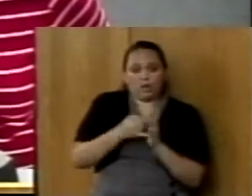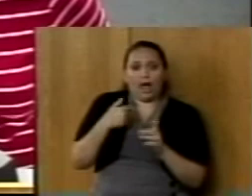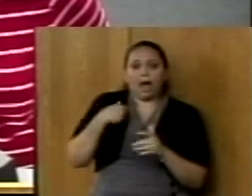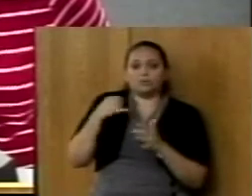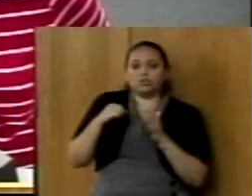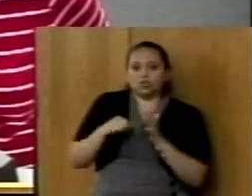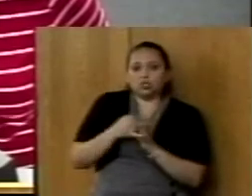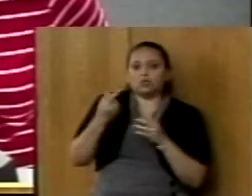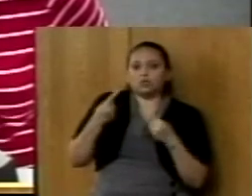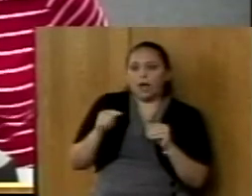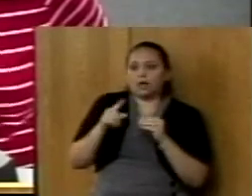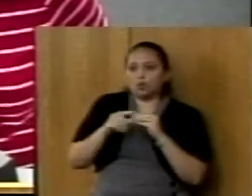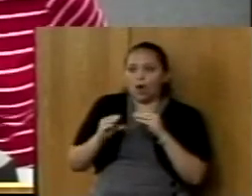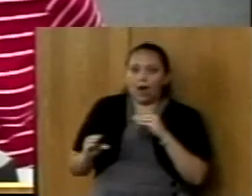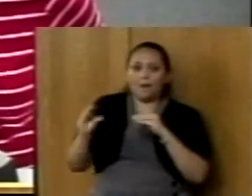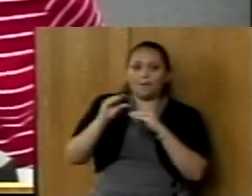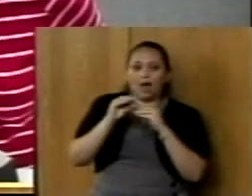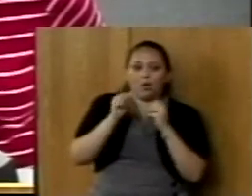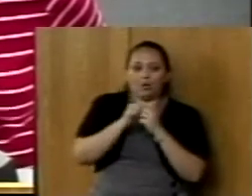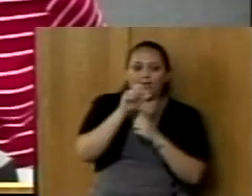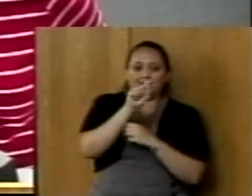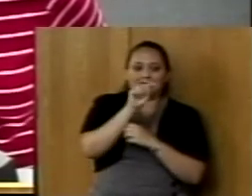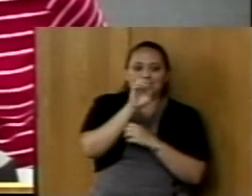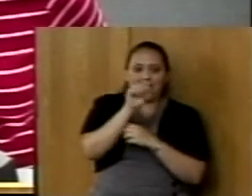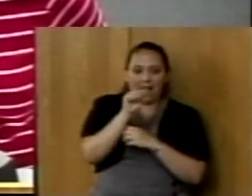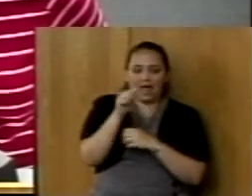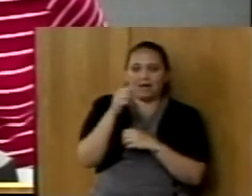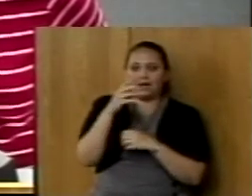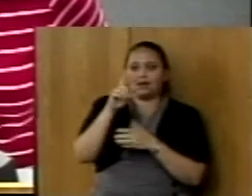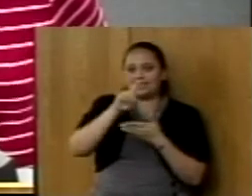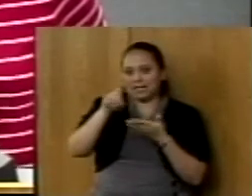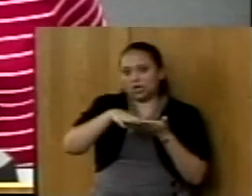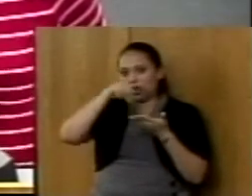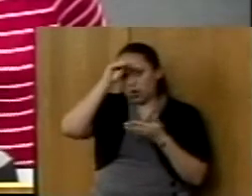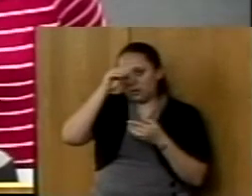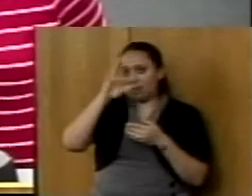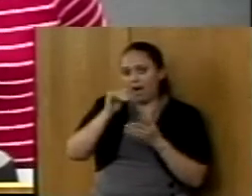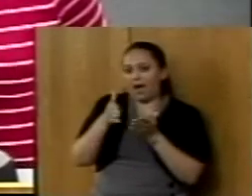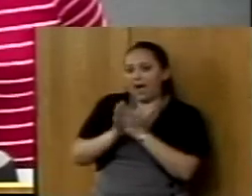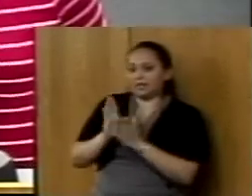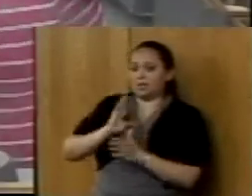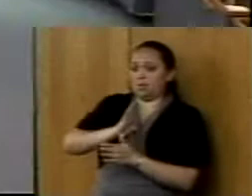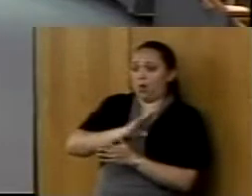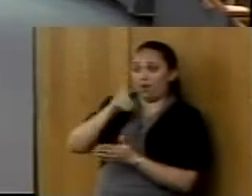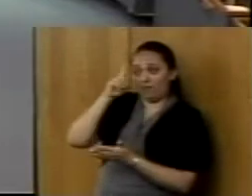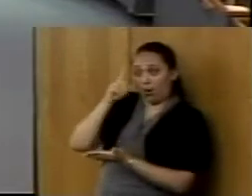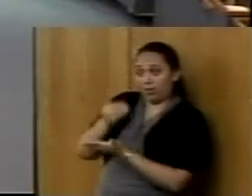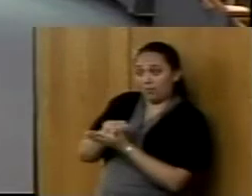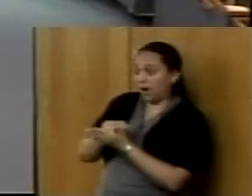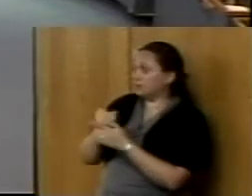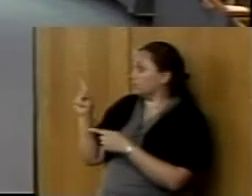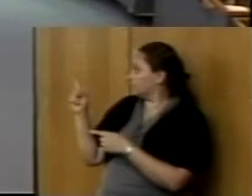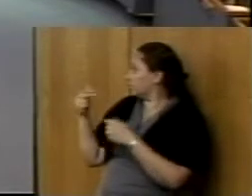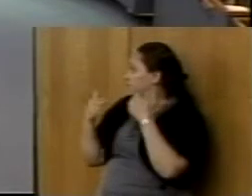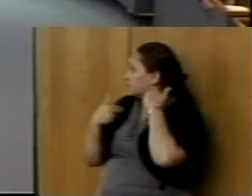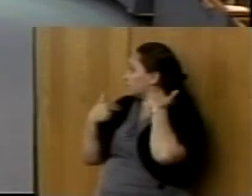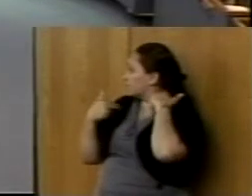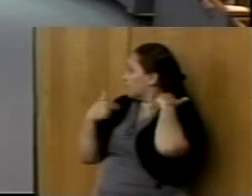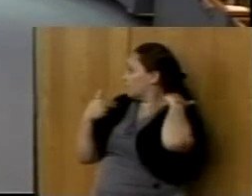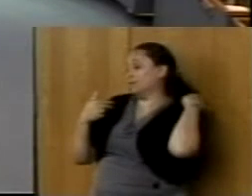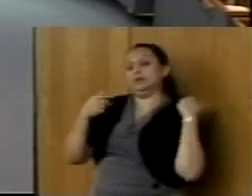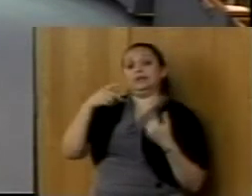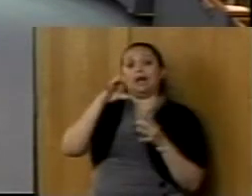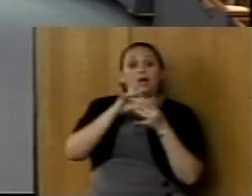comply with TA and Texas Learns by asking the board for the money. Thank you, Ms. Albert. With that said, do I have a motion? I have another